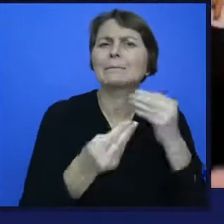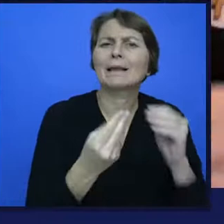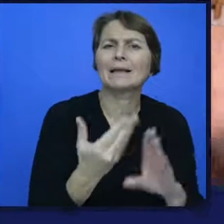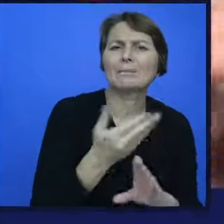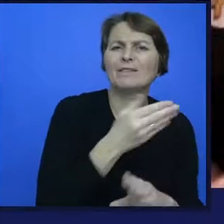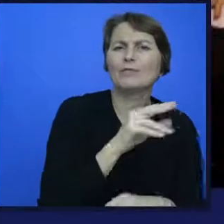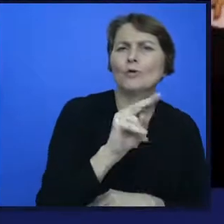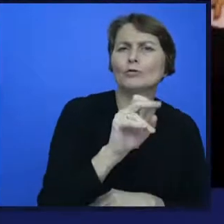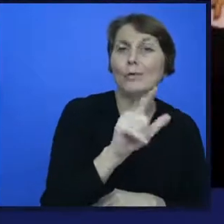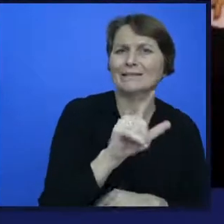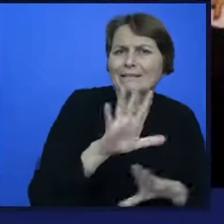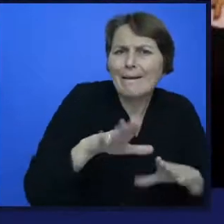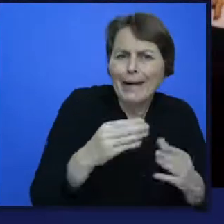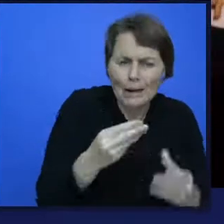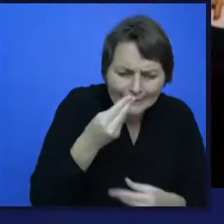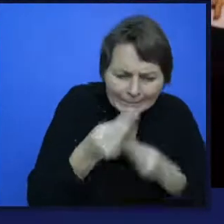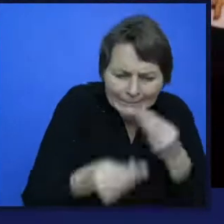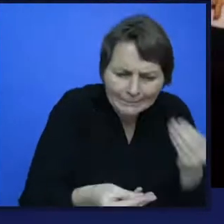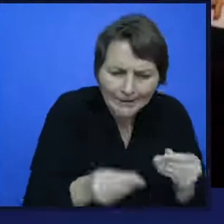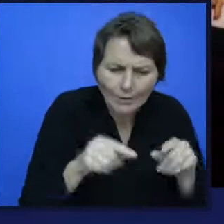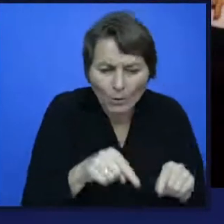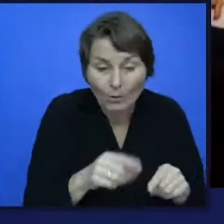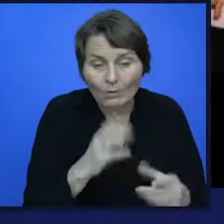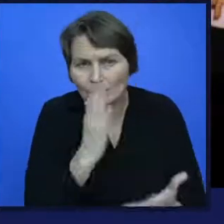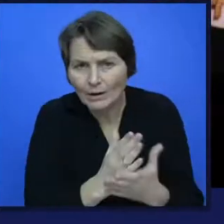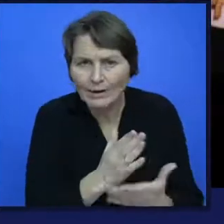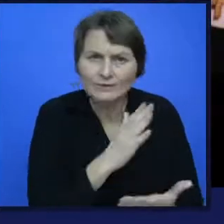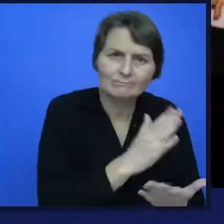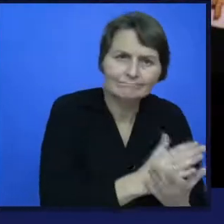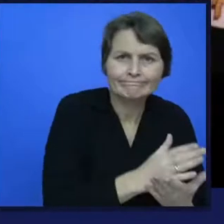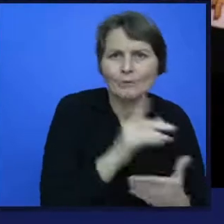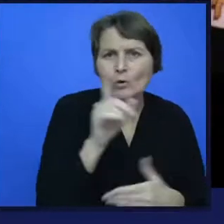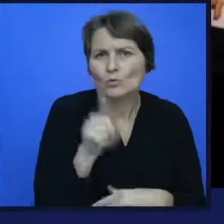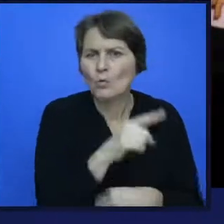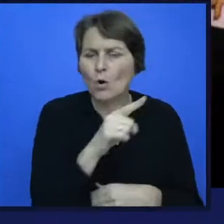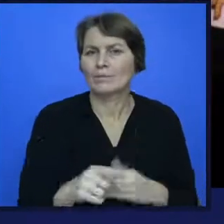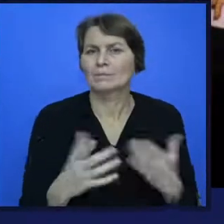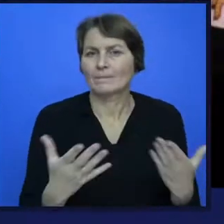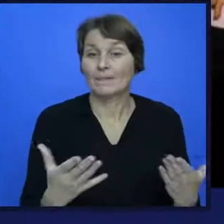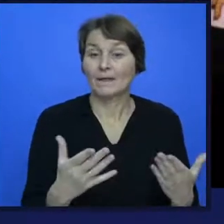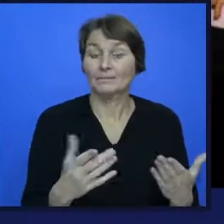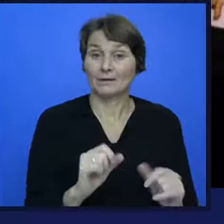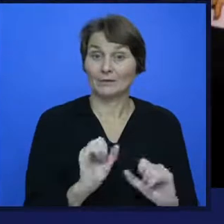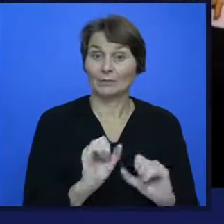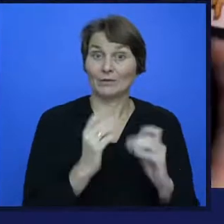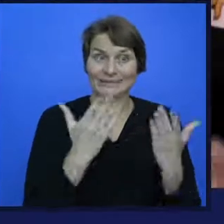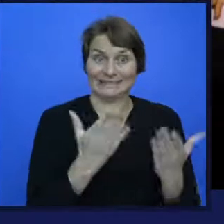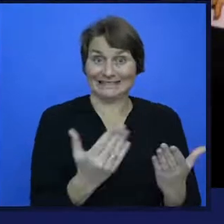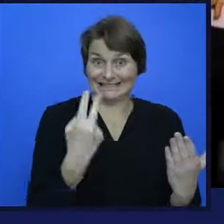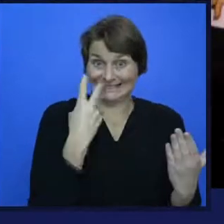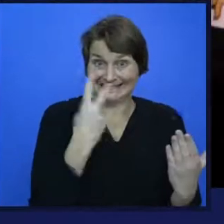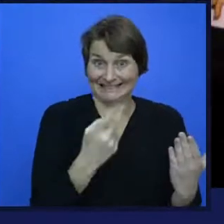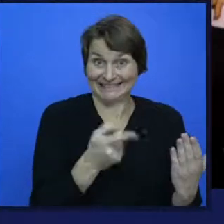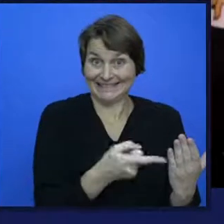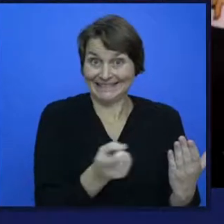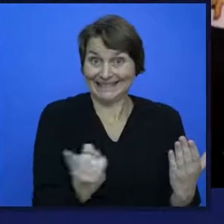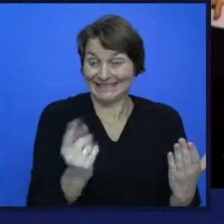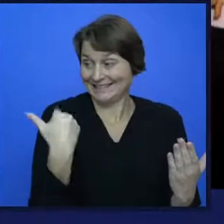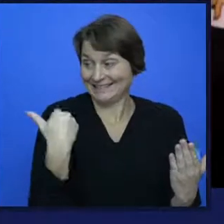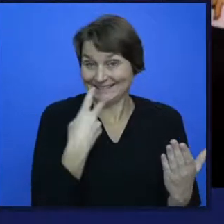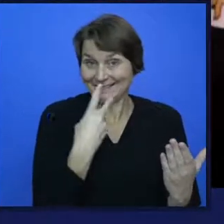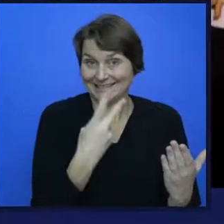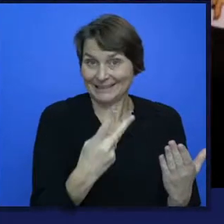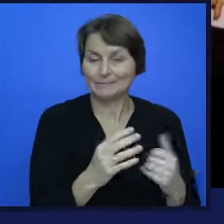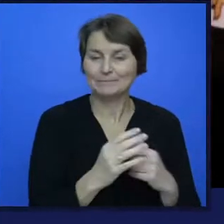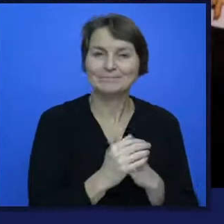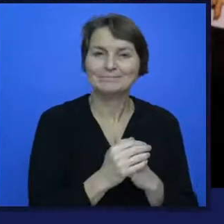to verify if these things are happening or not. And so that's where it goes. But the reality, again, hopefully you saw, even if you didn't get all of it, because I went